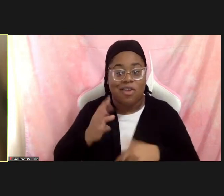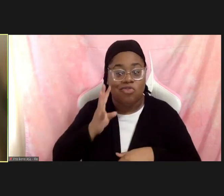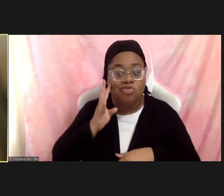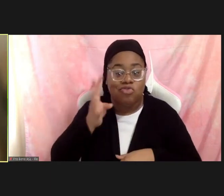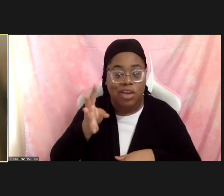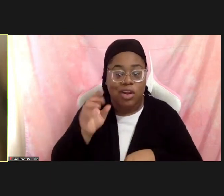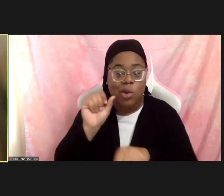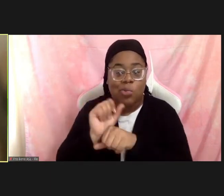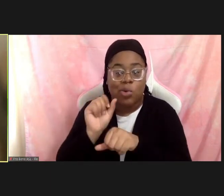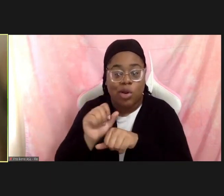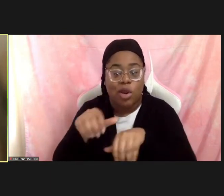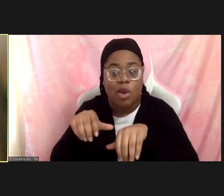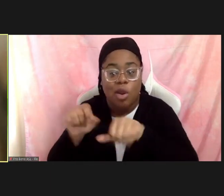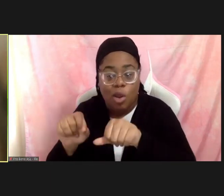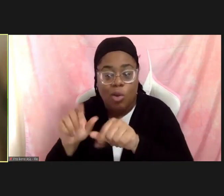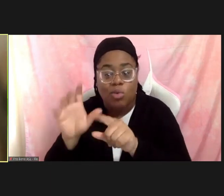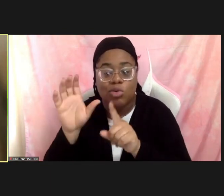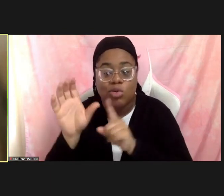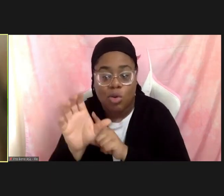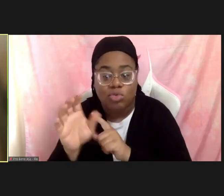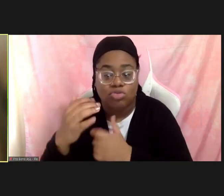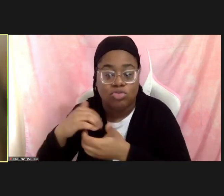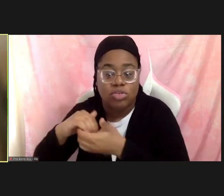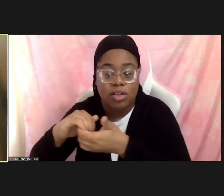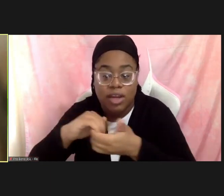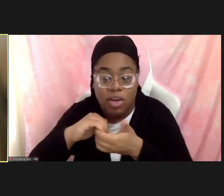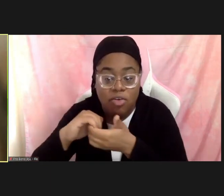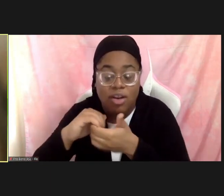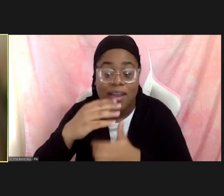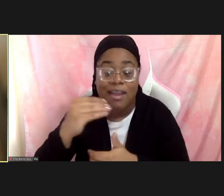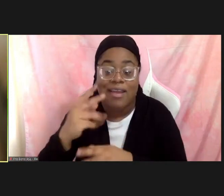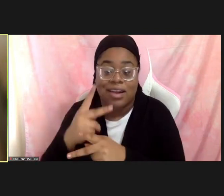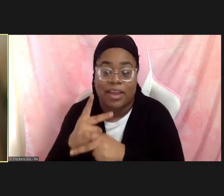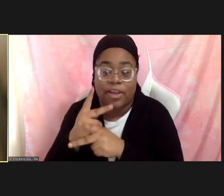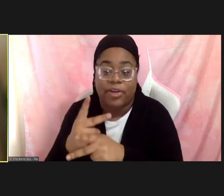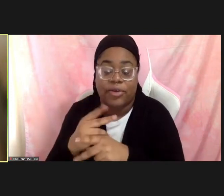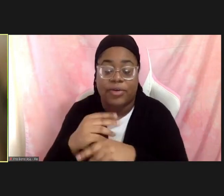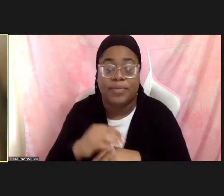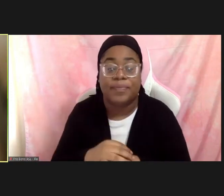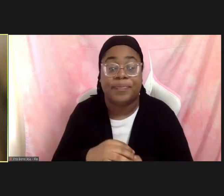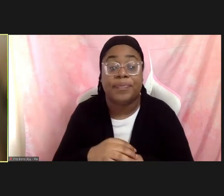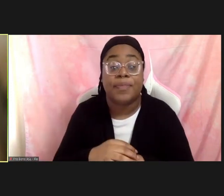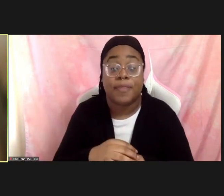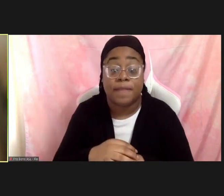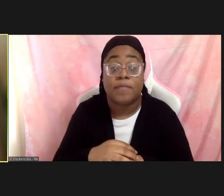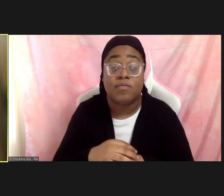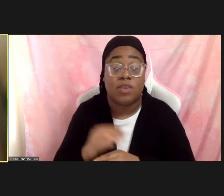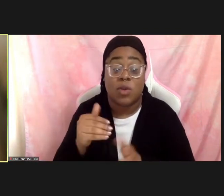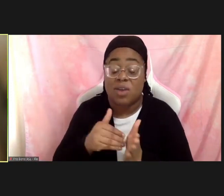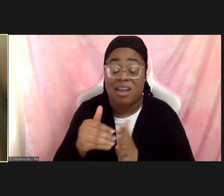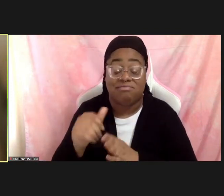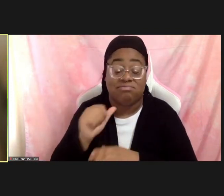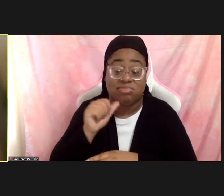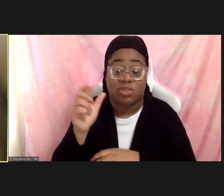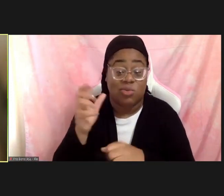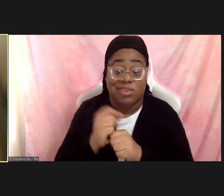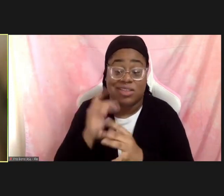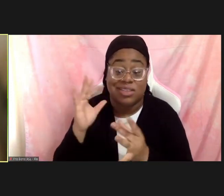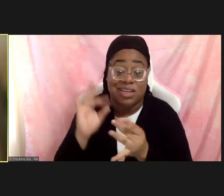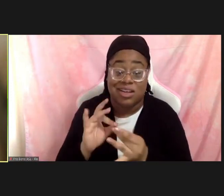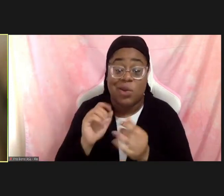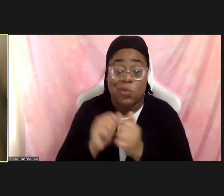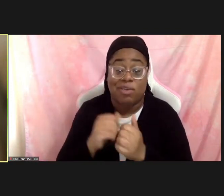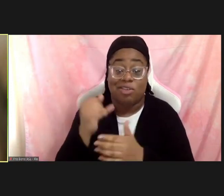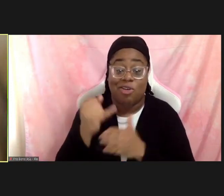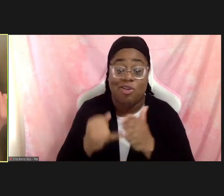worker-owned culture, solidarity, and care. We often don't get to connect with